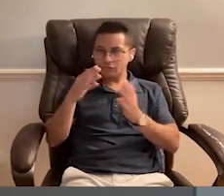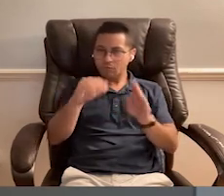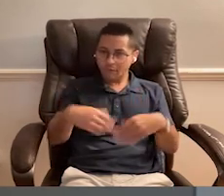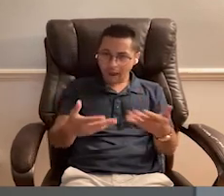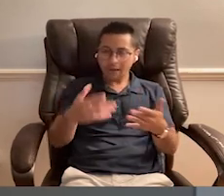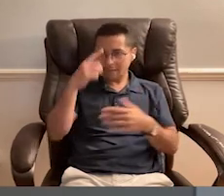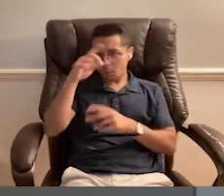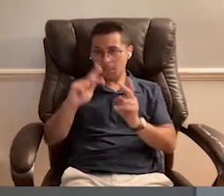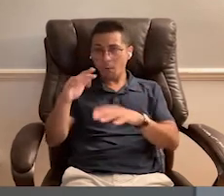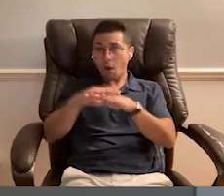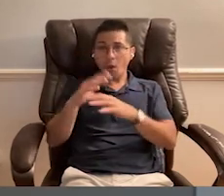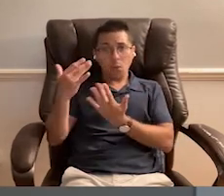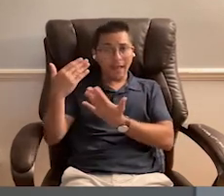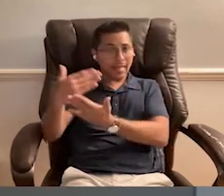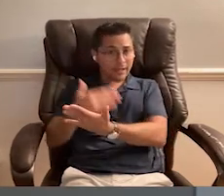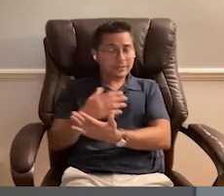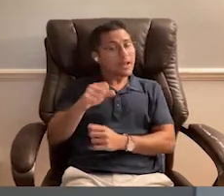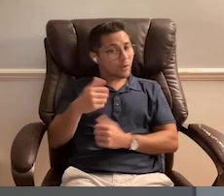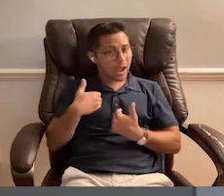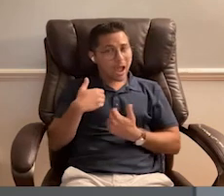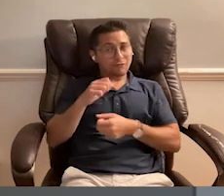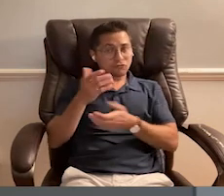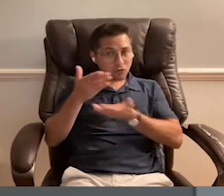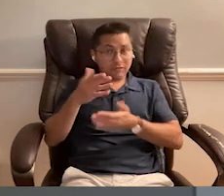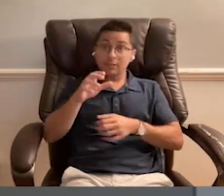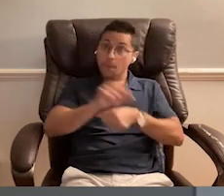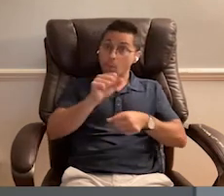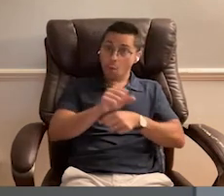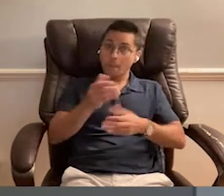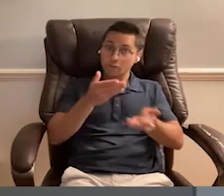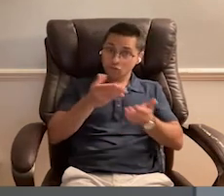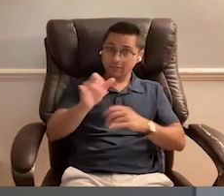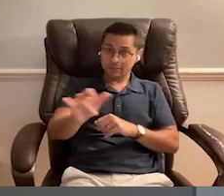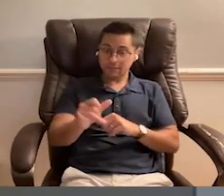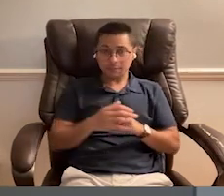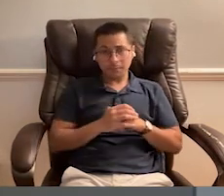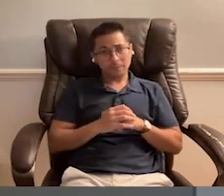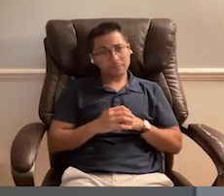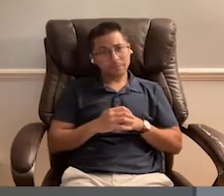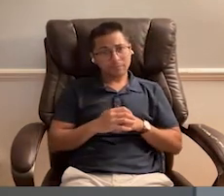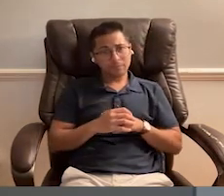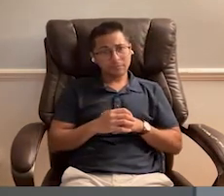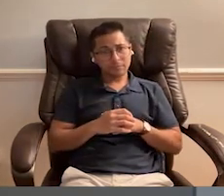it said in the description that there are services provided to people on the wait list. There are services, and there's employment